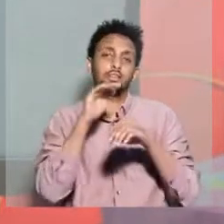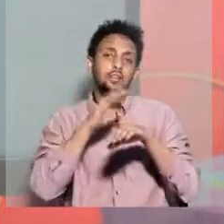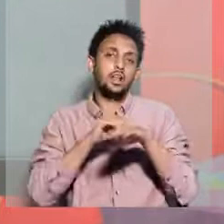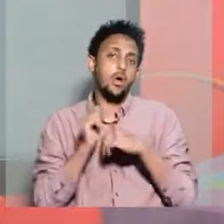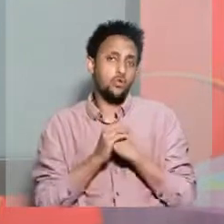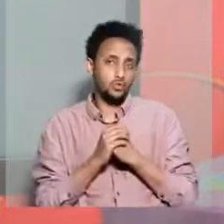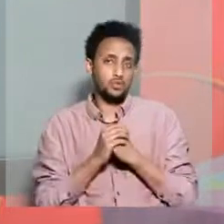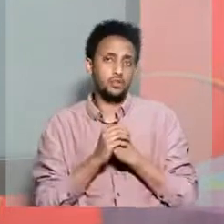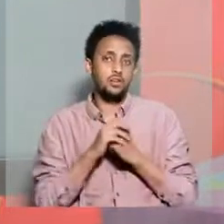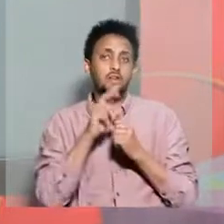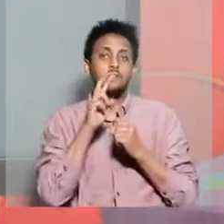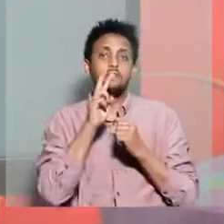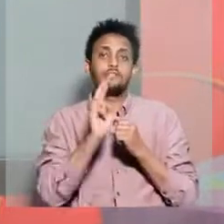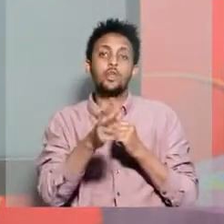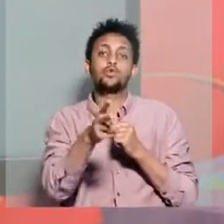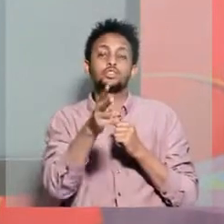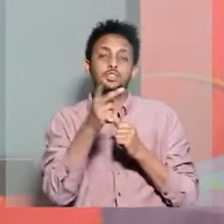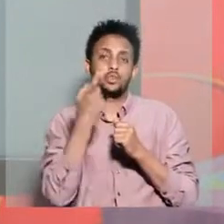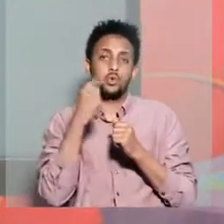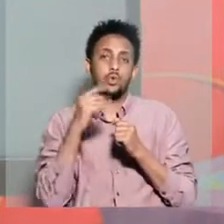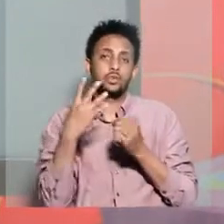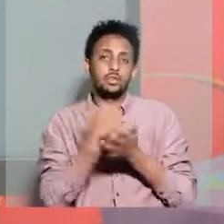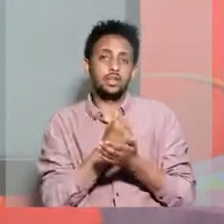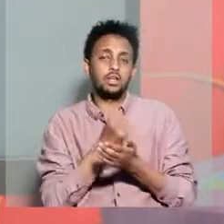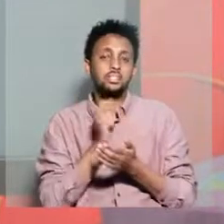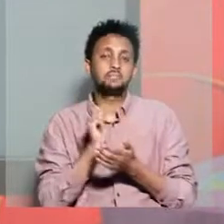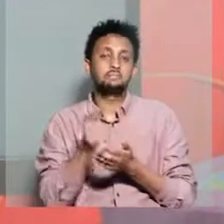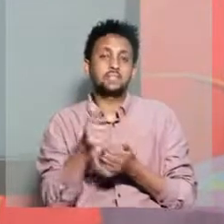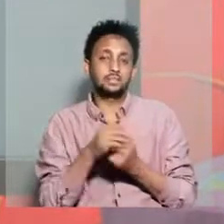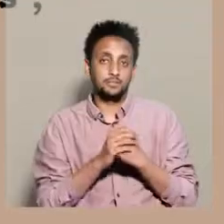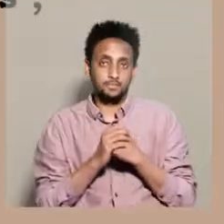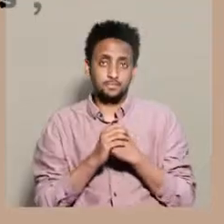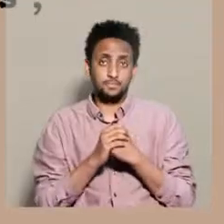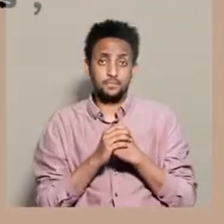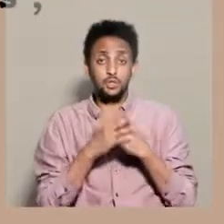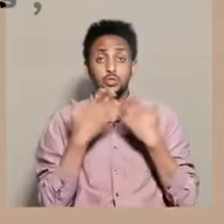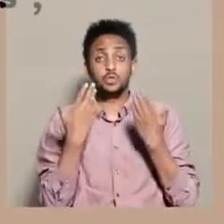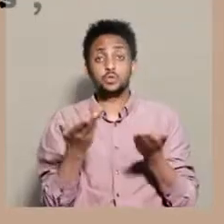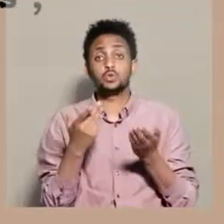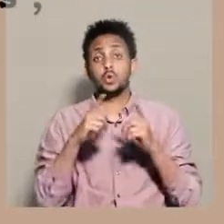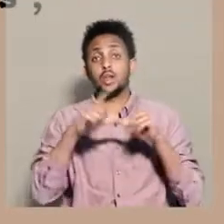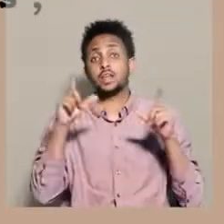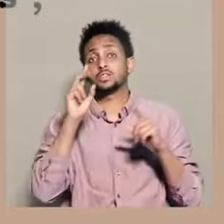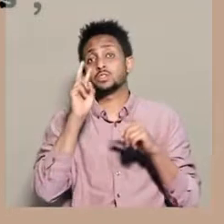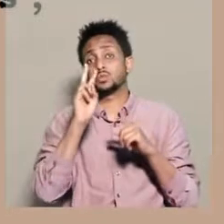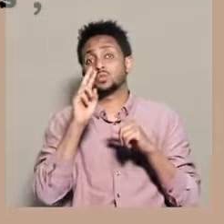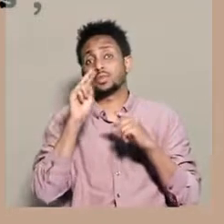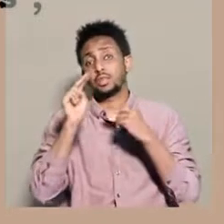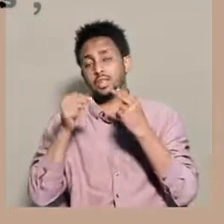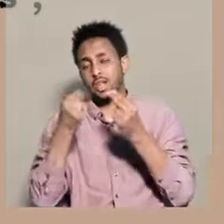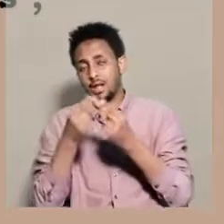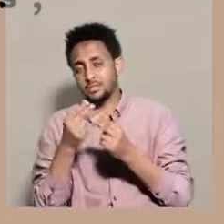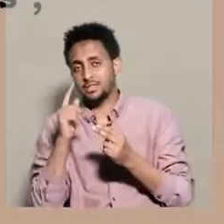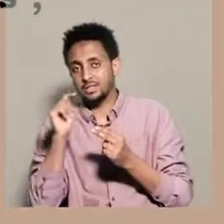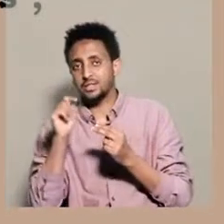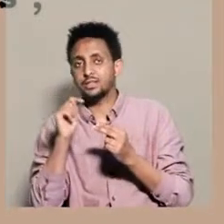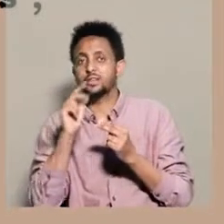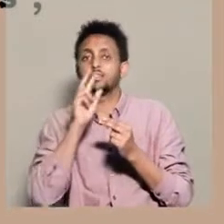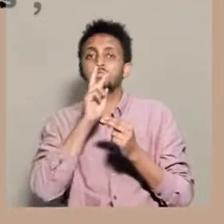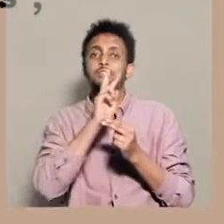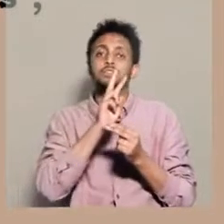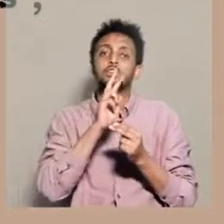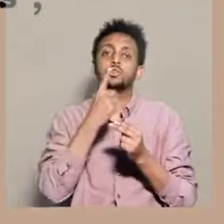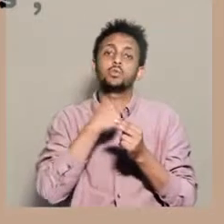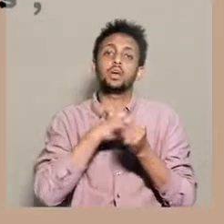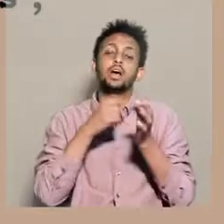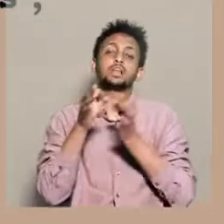be velocity, or we can take it as speed. So length to time T is speed V. We